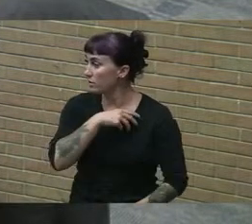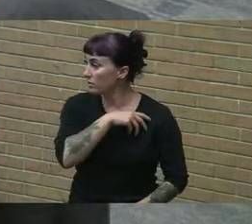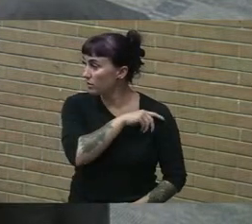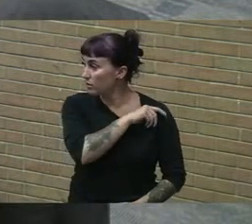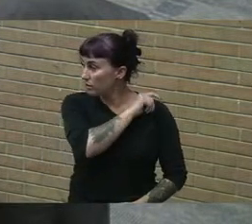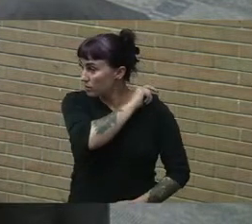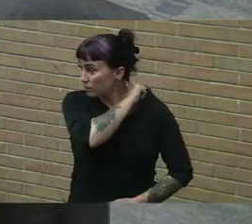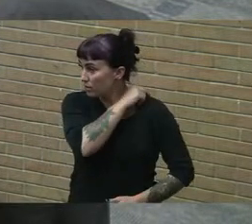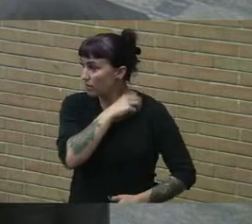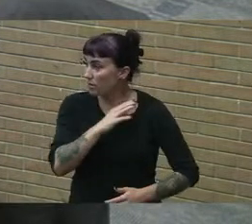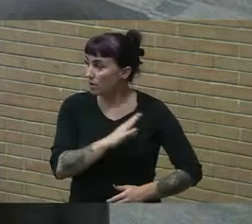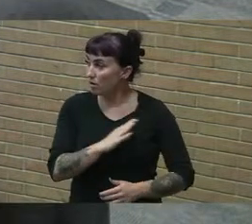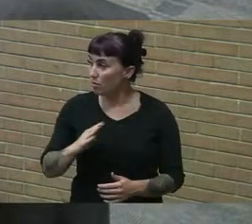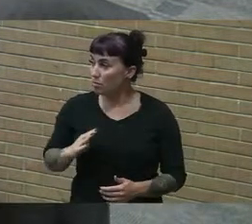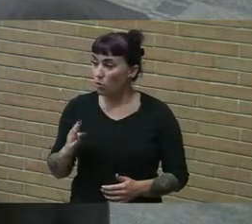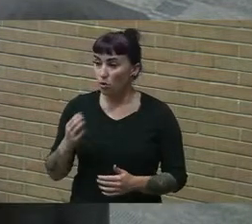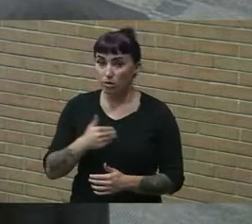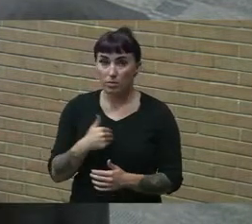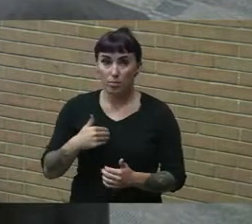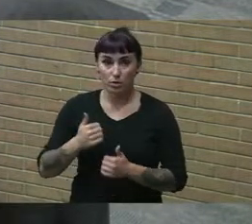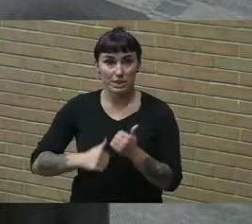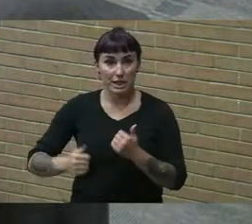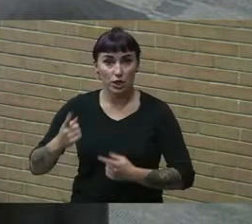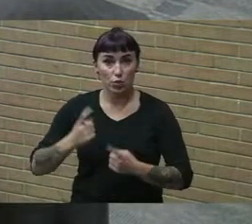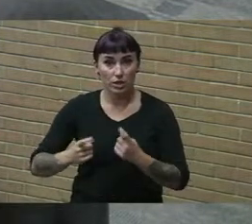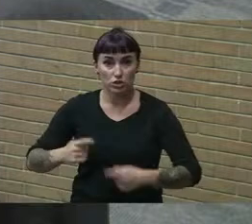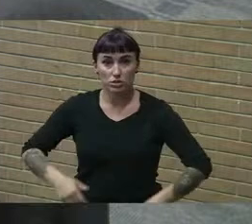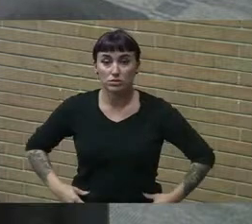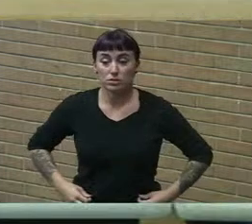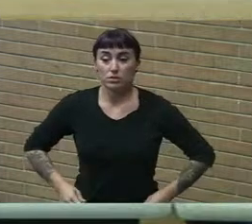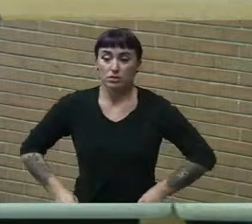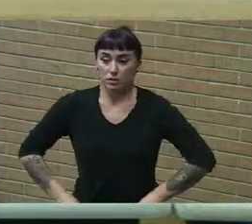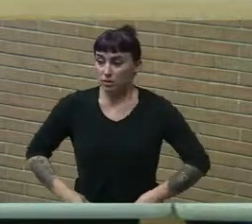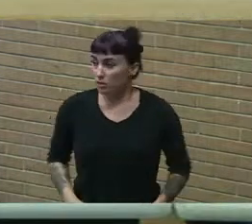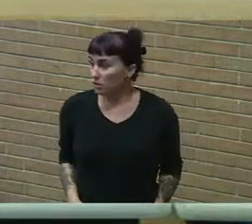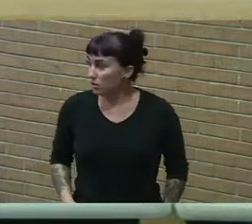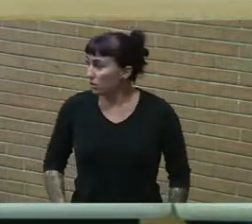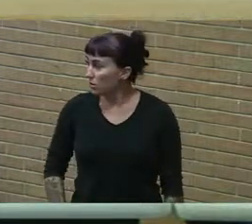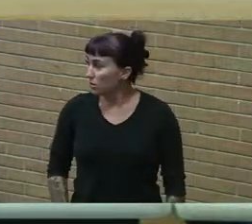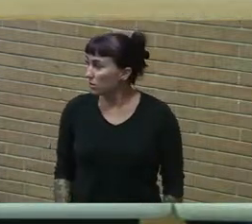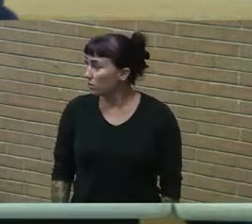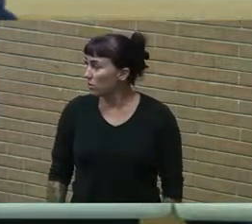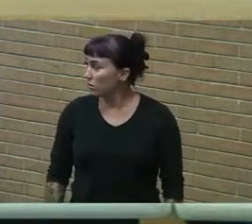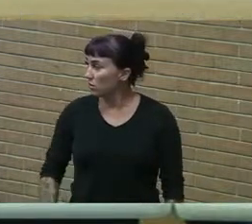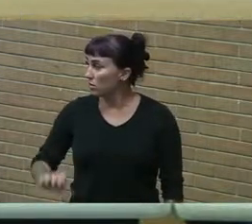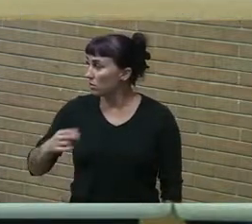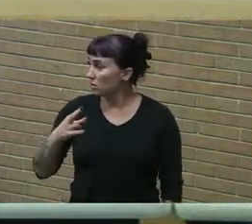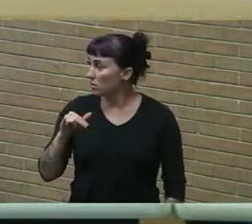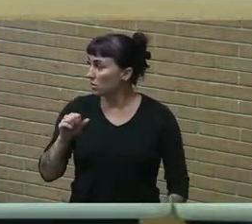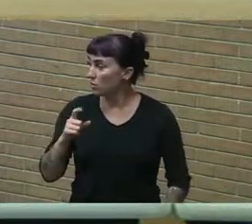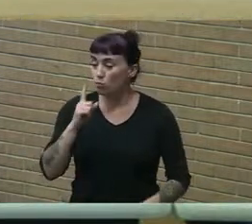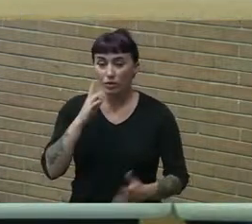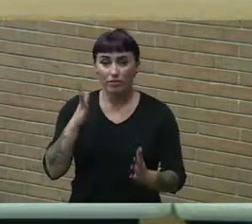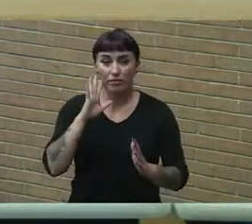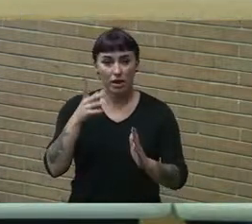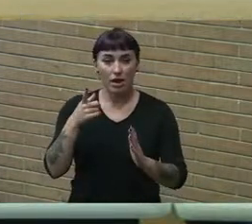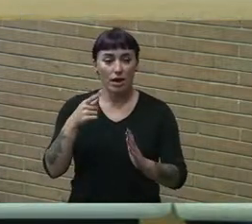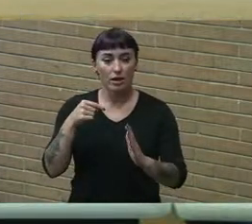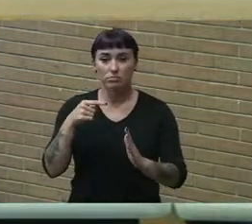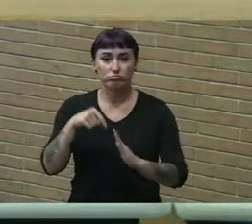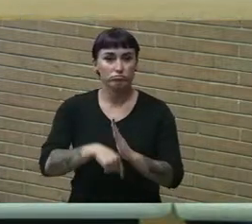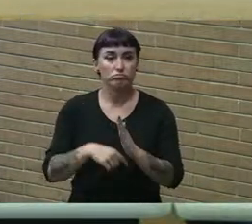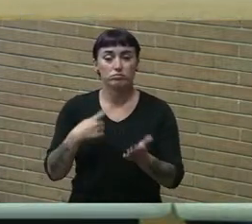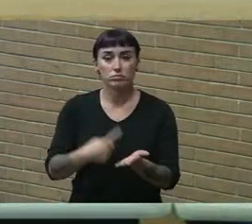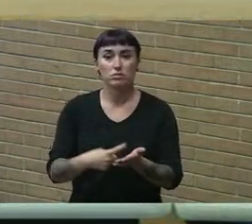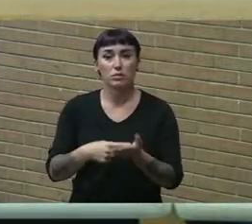Board members, any questions that any of you have? We've had a very extended discussion at the Public Works